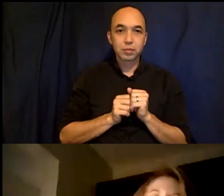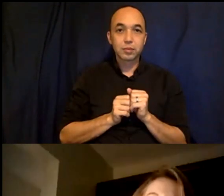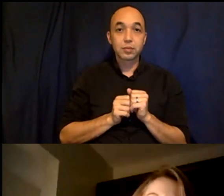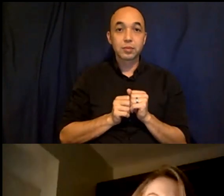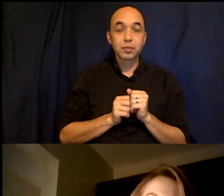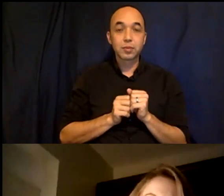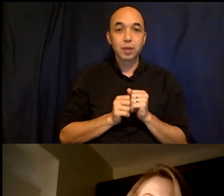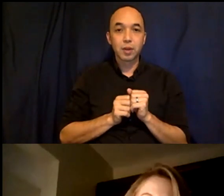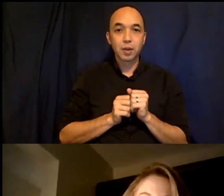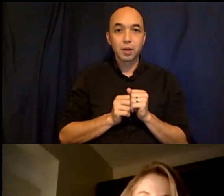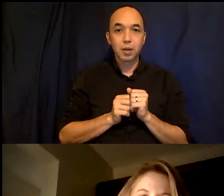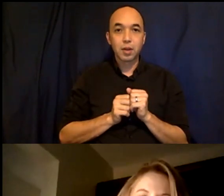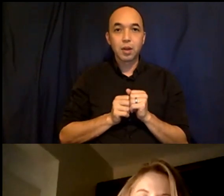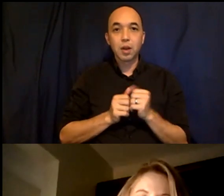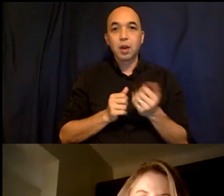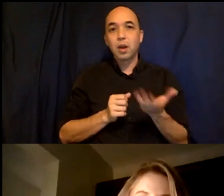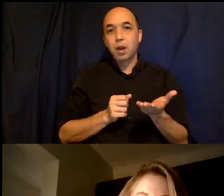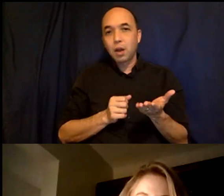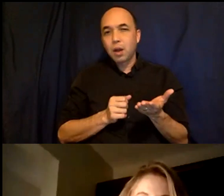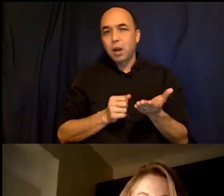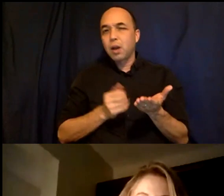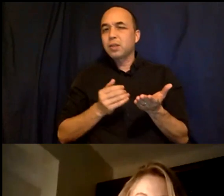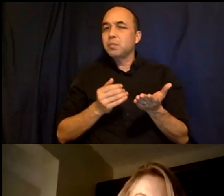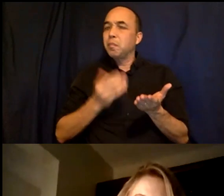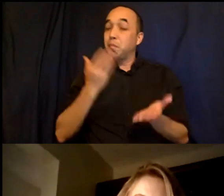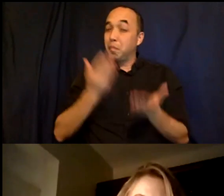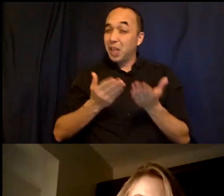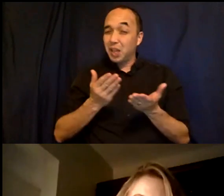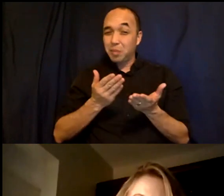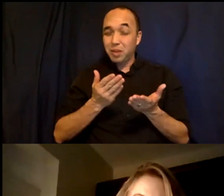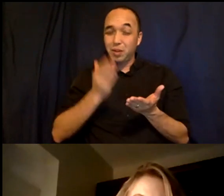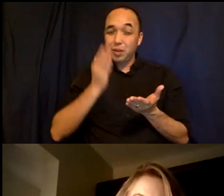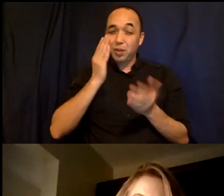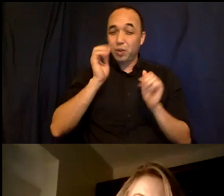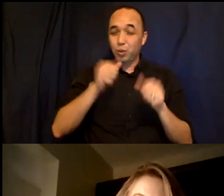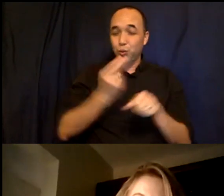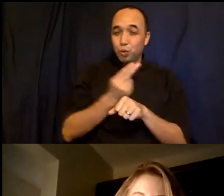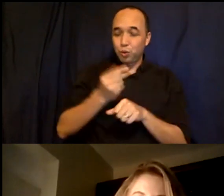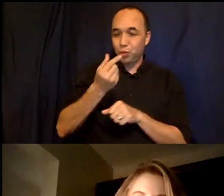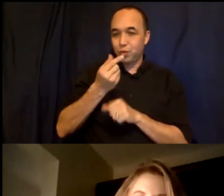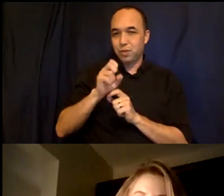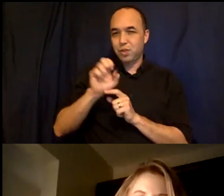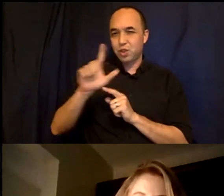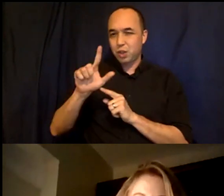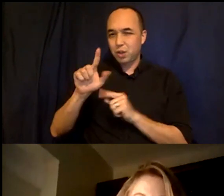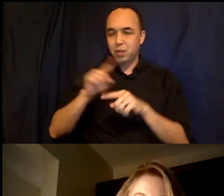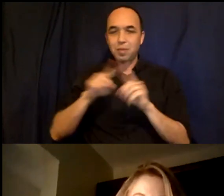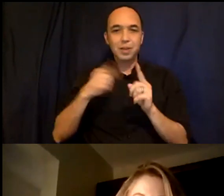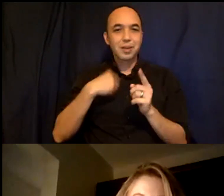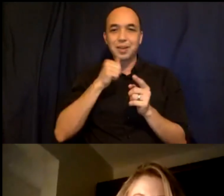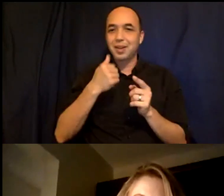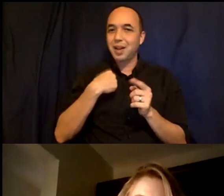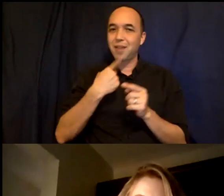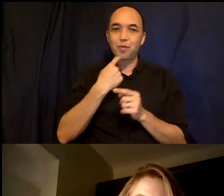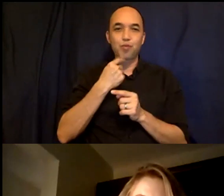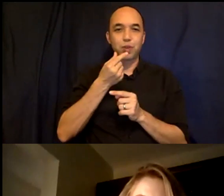use gel, but I didn't have a red and a gel. This is I guess the liquid food coloring, but